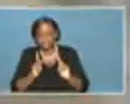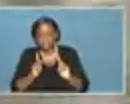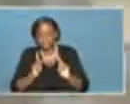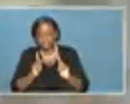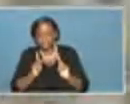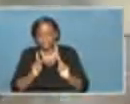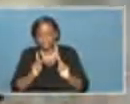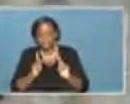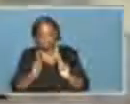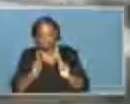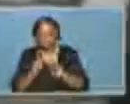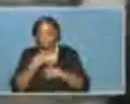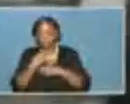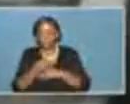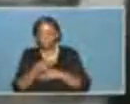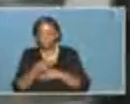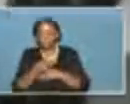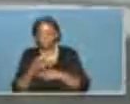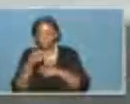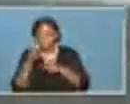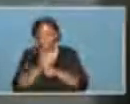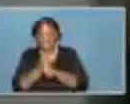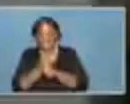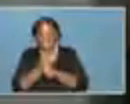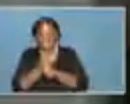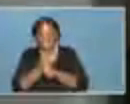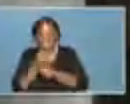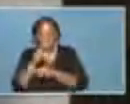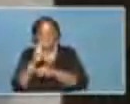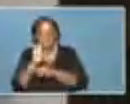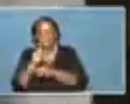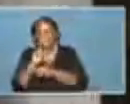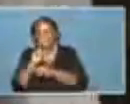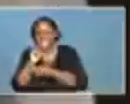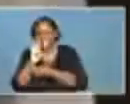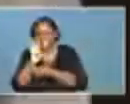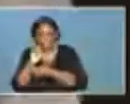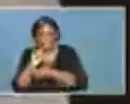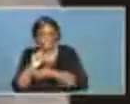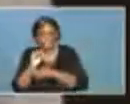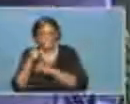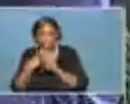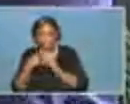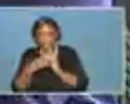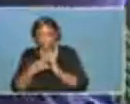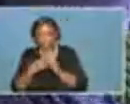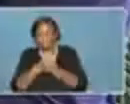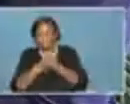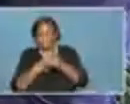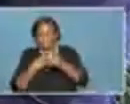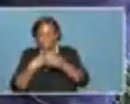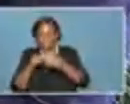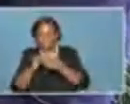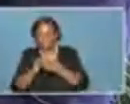many professionals who are set to benefit. You say that's because in pre-existing structures, they already do. They already